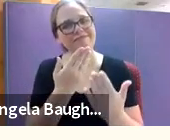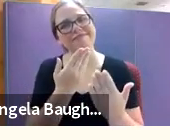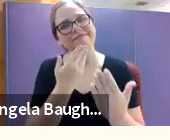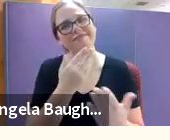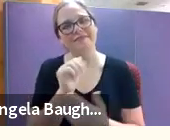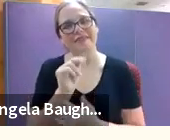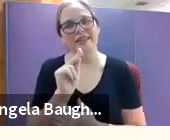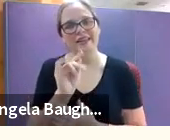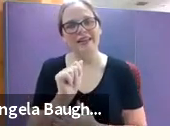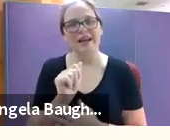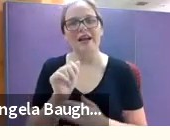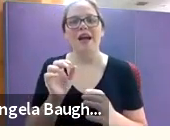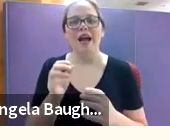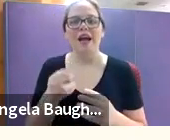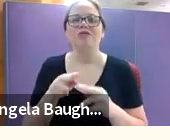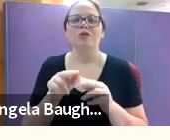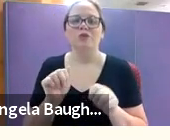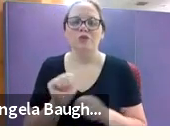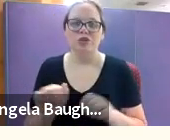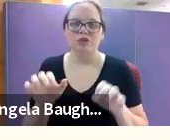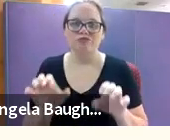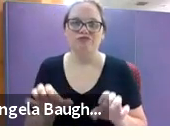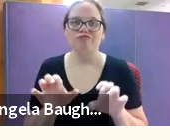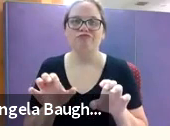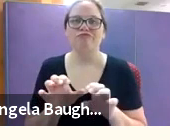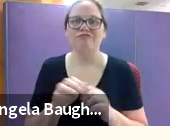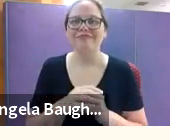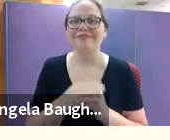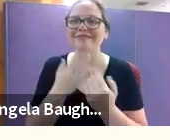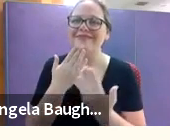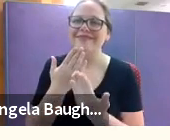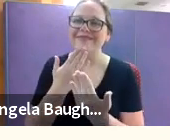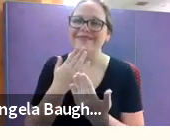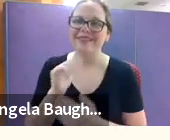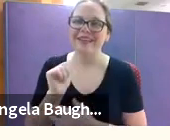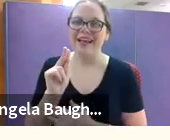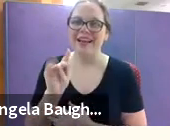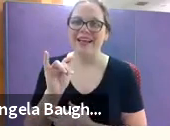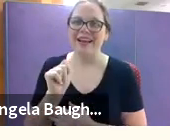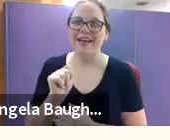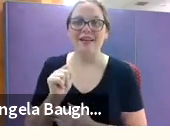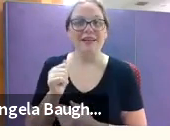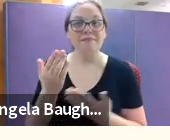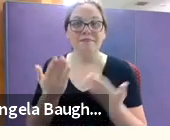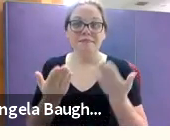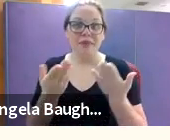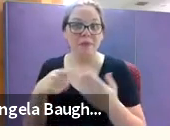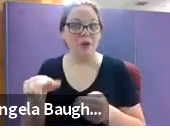extra work that she put into this meeting. Thank you, Anita. And in case you did not see